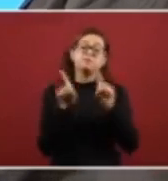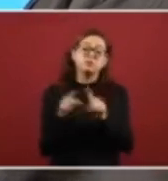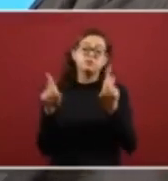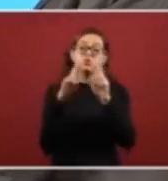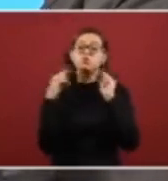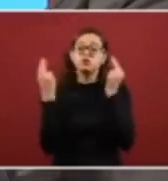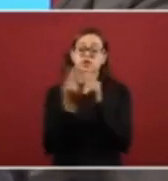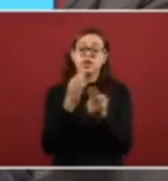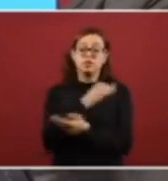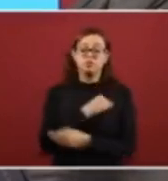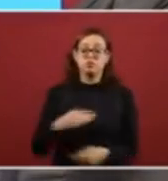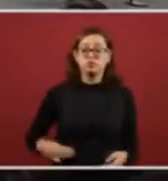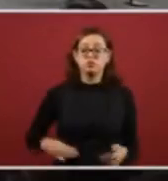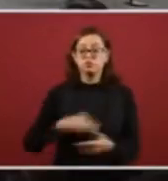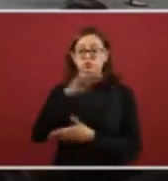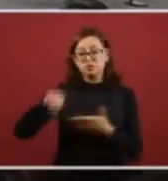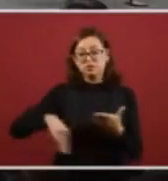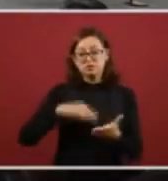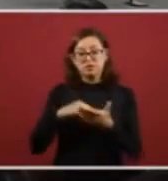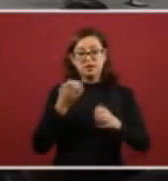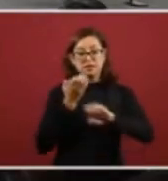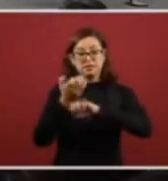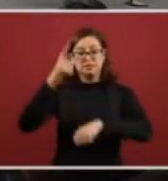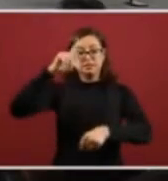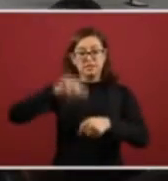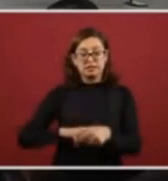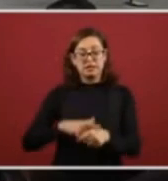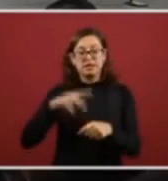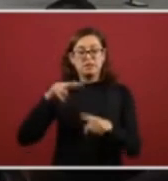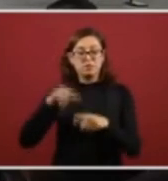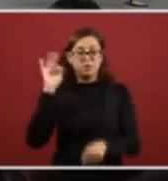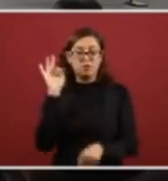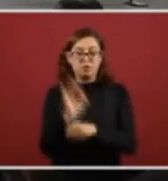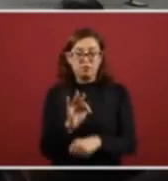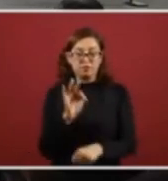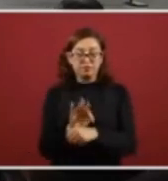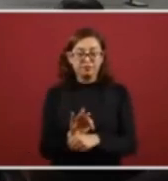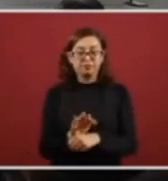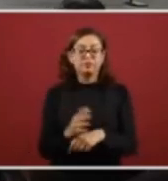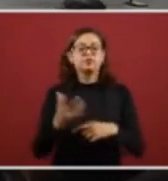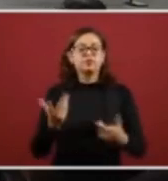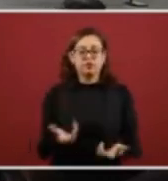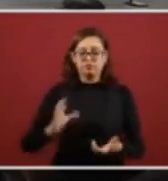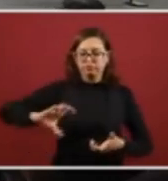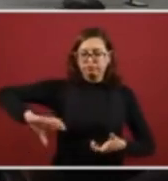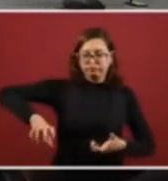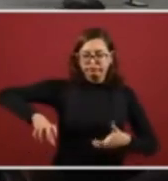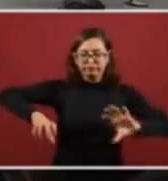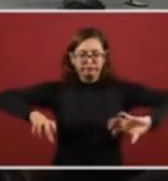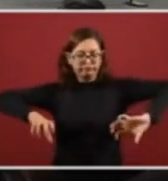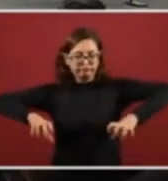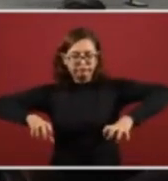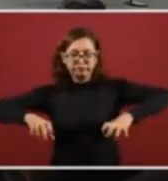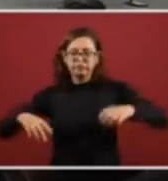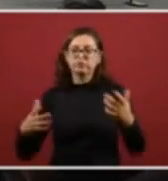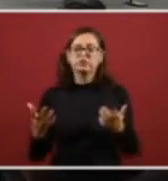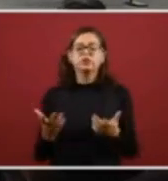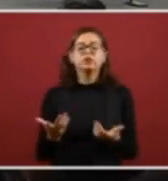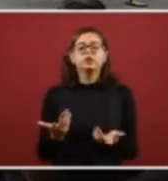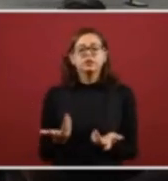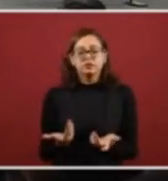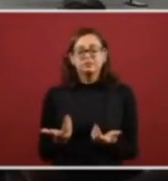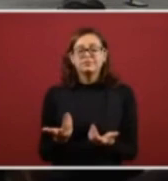and the municipal and protective areas, they were able to close the valves in the to